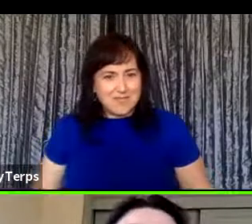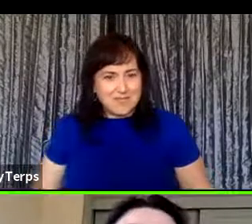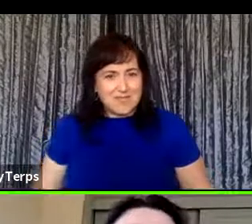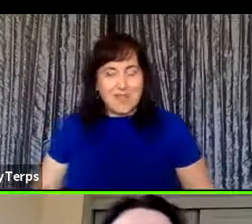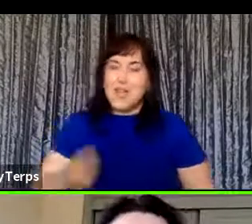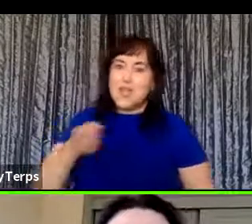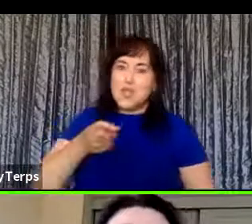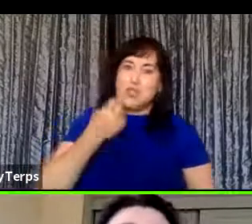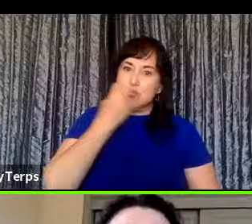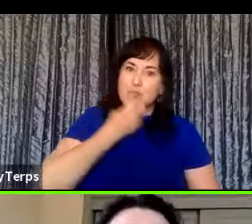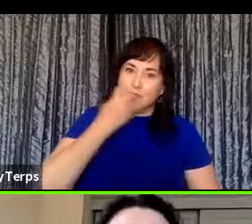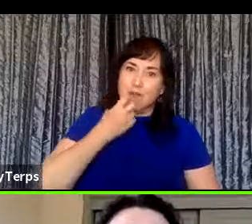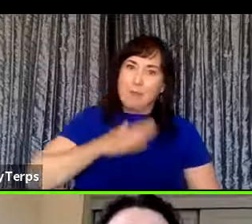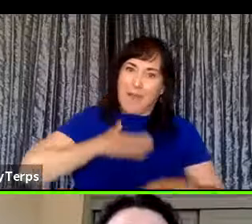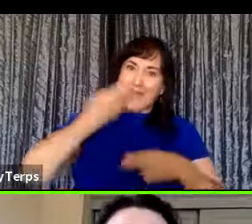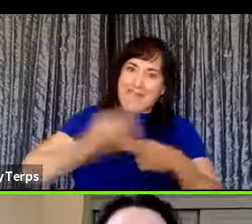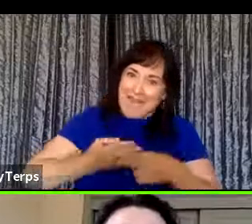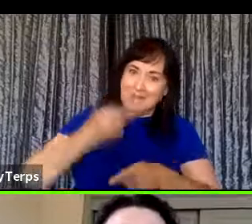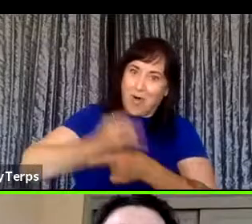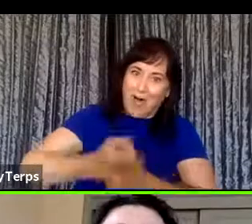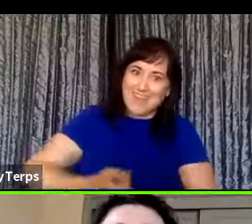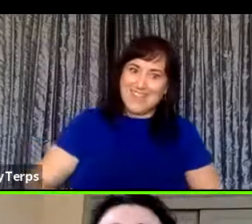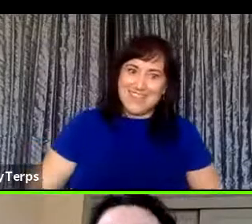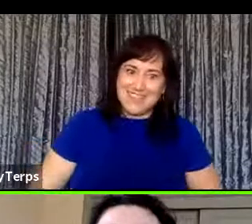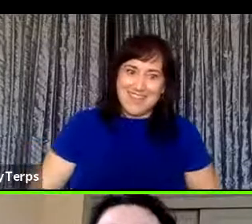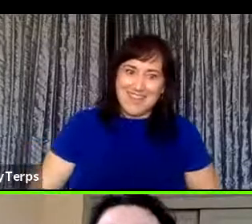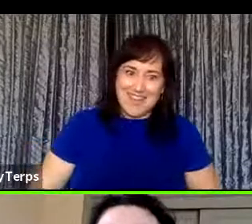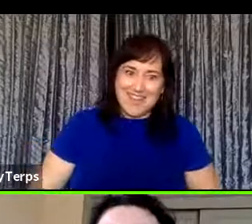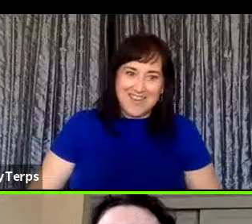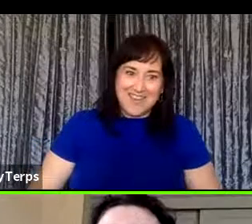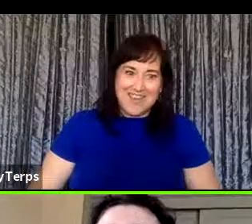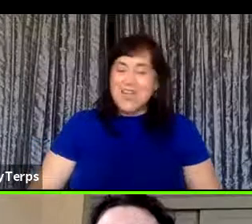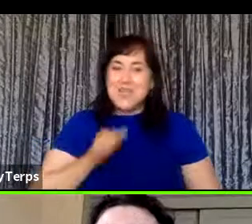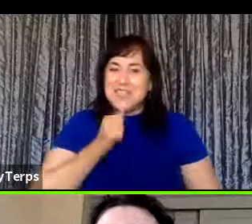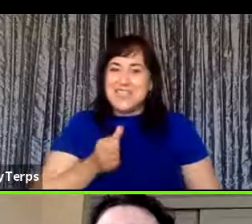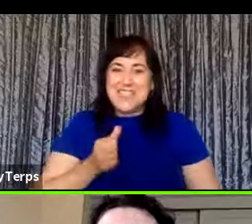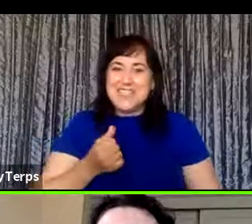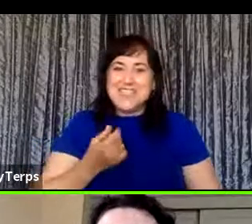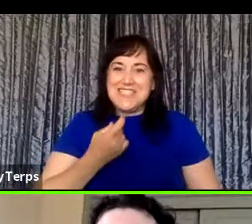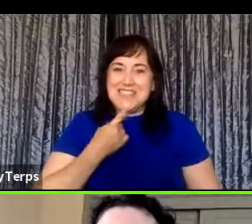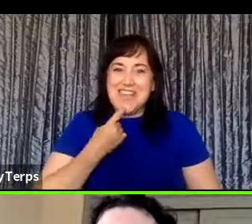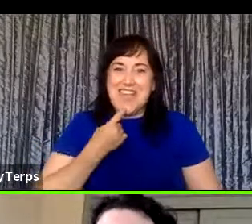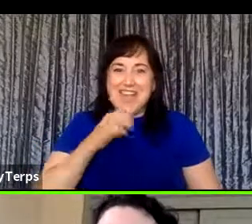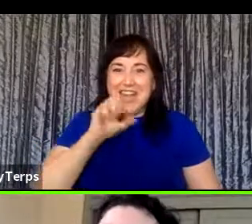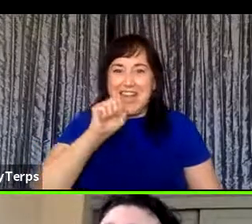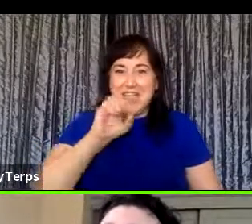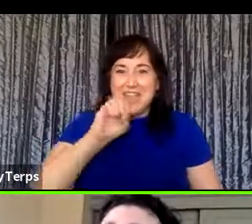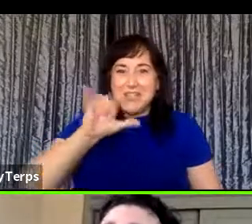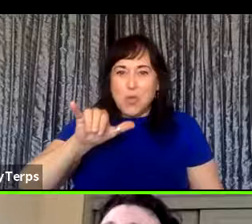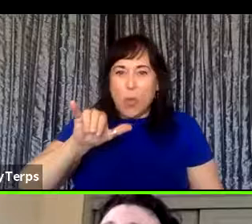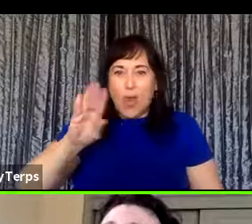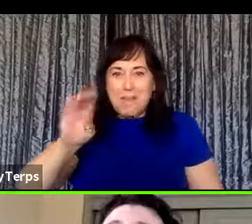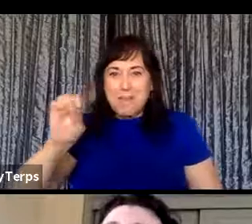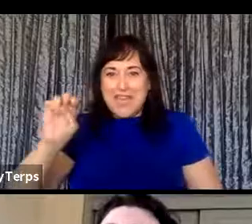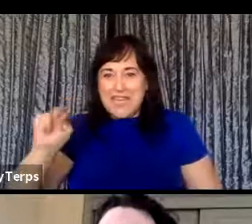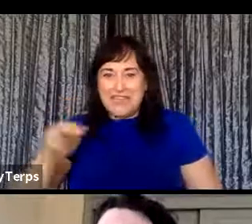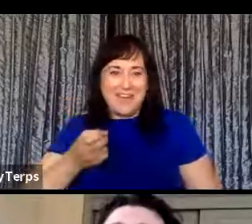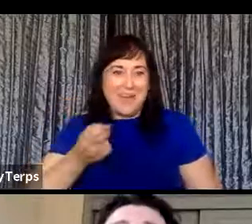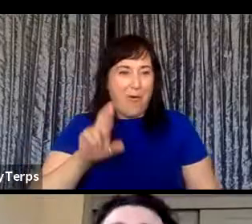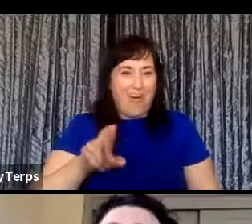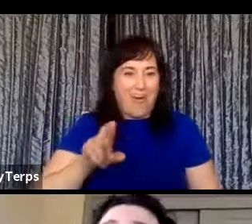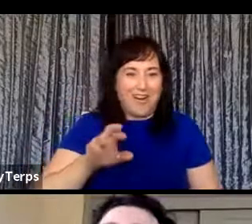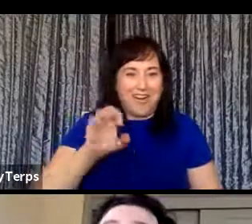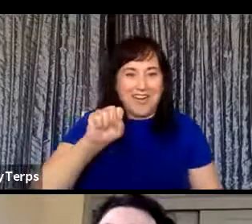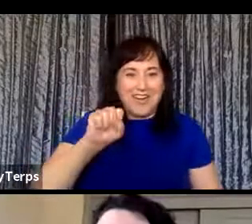You pronounced Siobhan correctly. You didn't say soybean or Siobahan or Siban. Yeah, to be